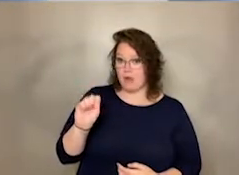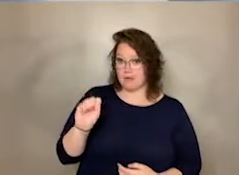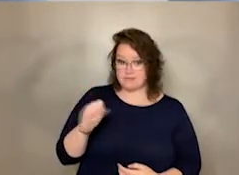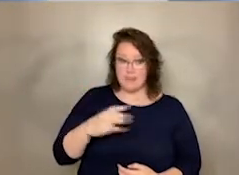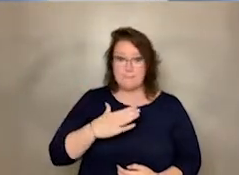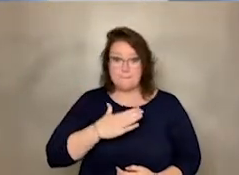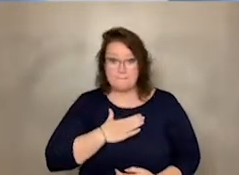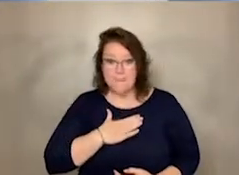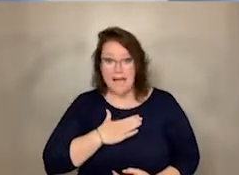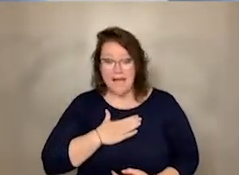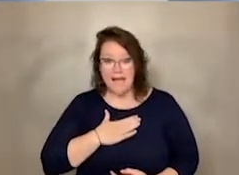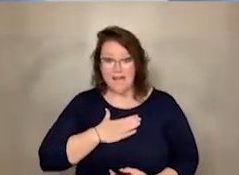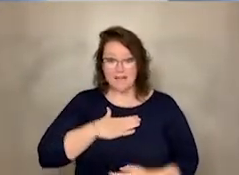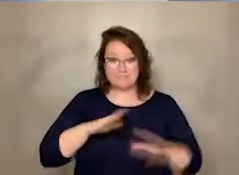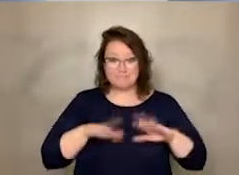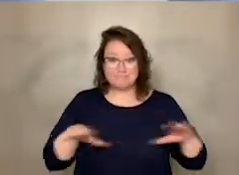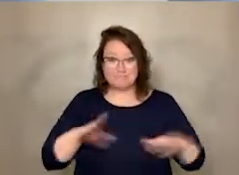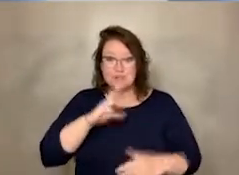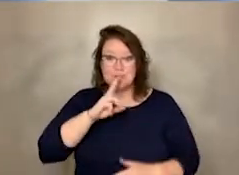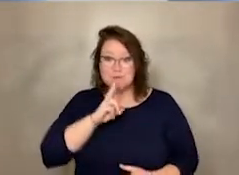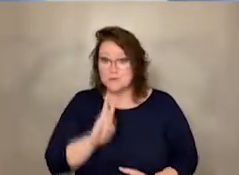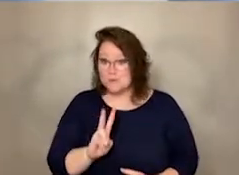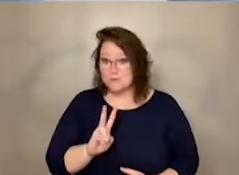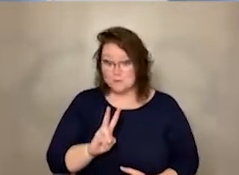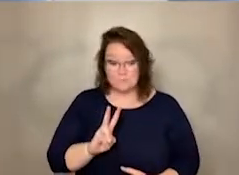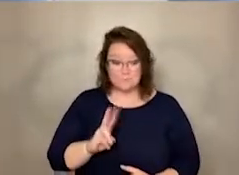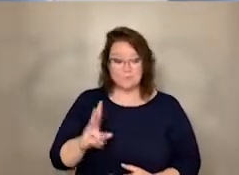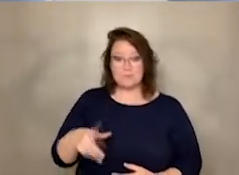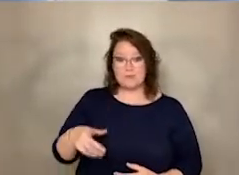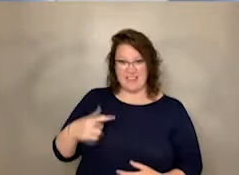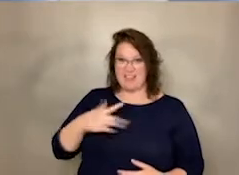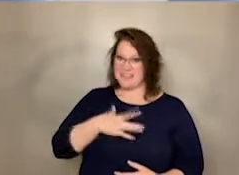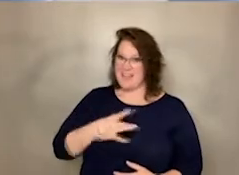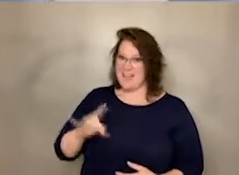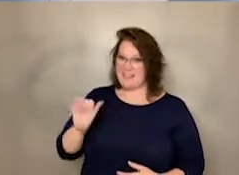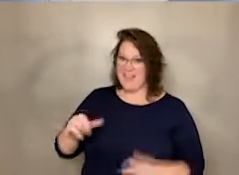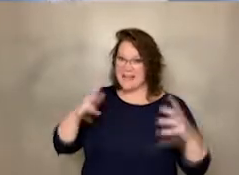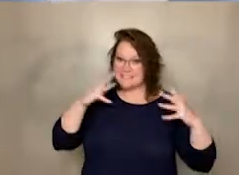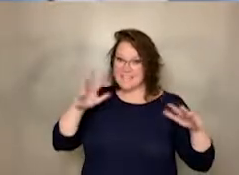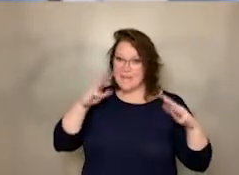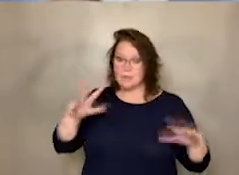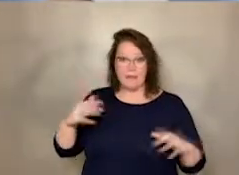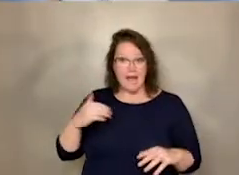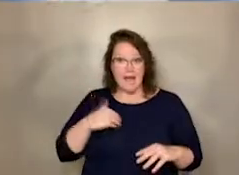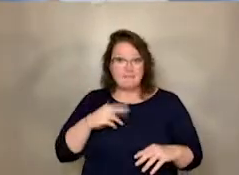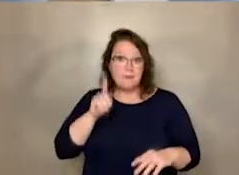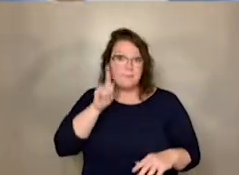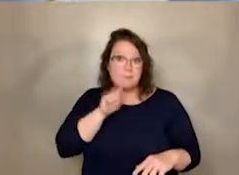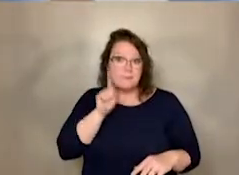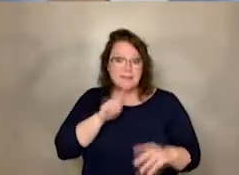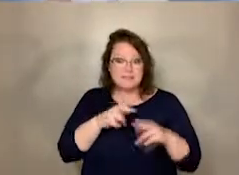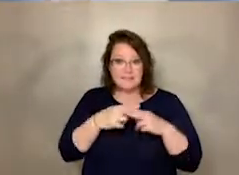here we found a plastic egg. And you could just shake it, you could dance. I can even shake mine while you're playing.